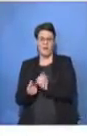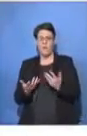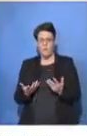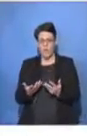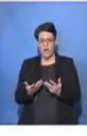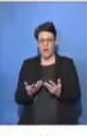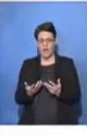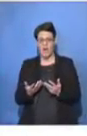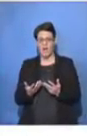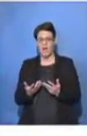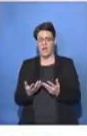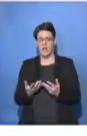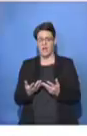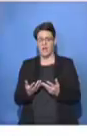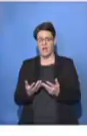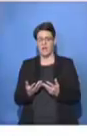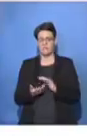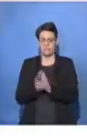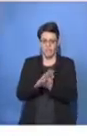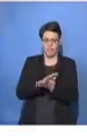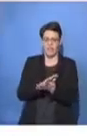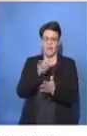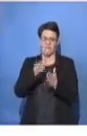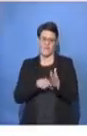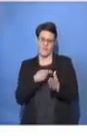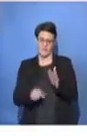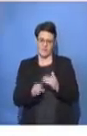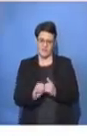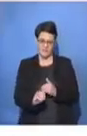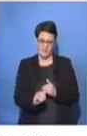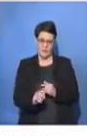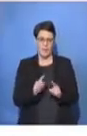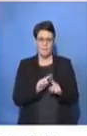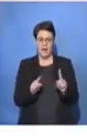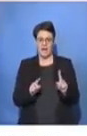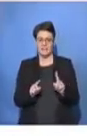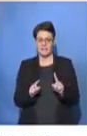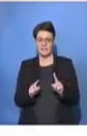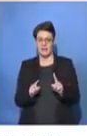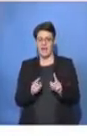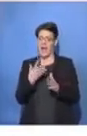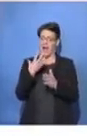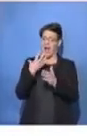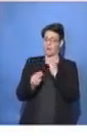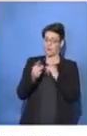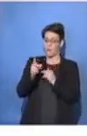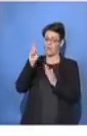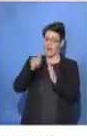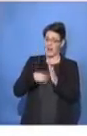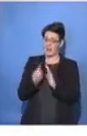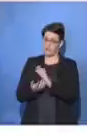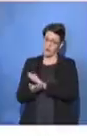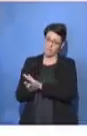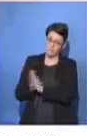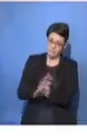was disrupted. However, we are of the opinion that they would not affect the outcome of the